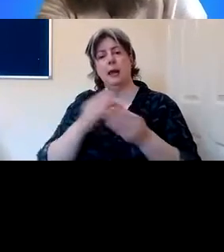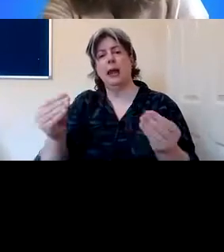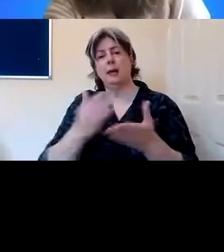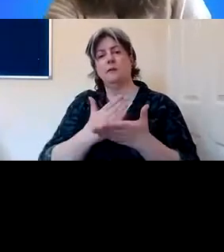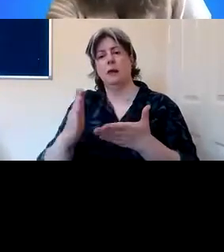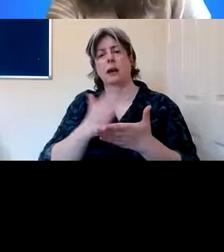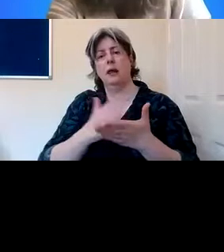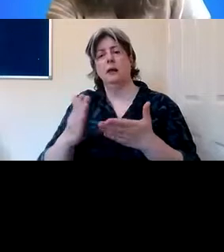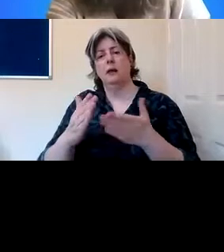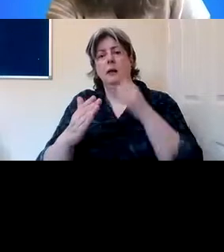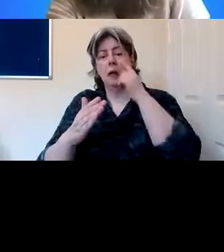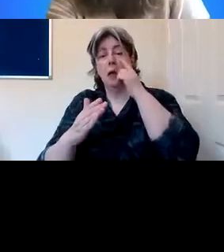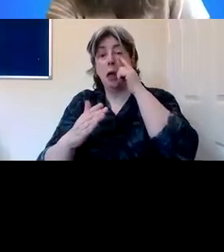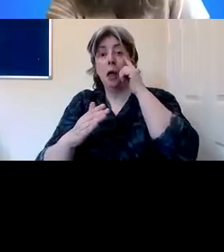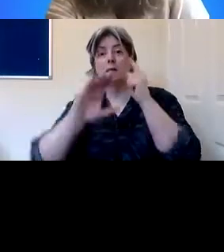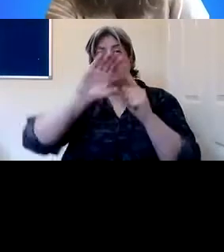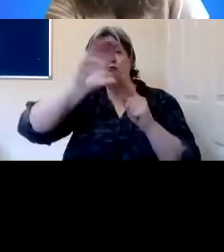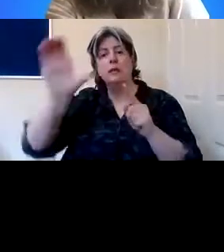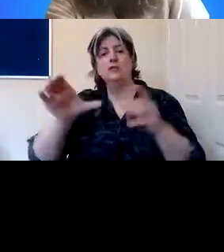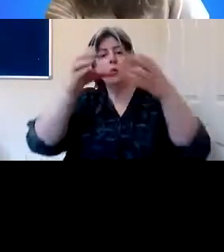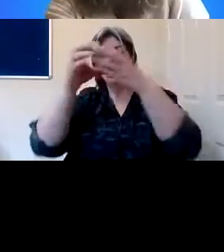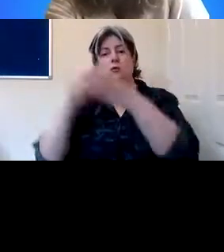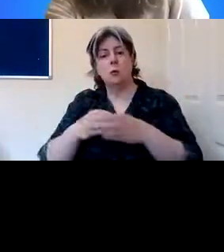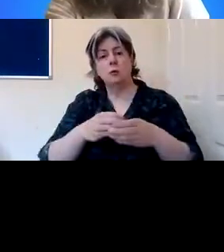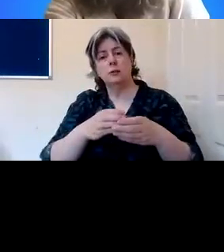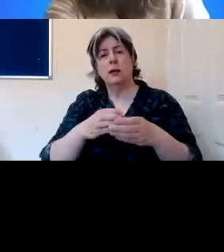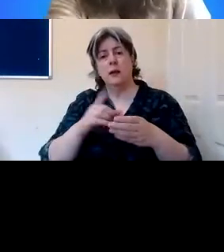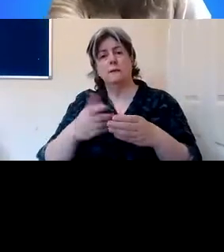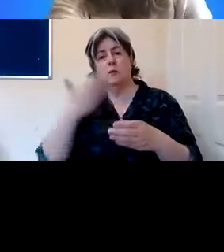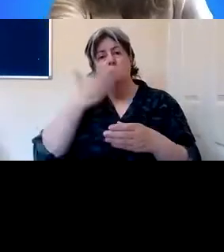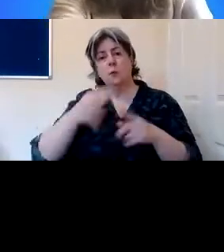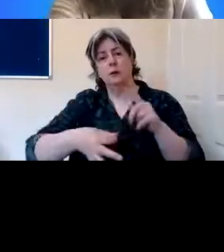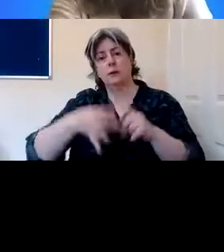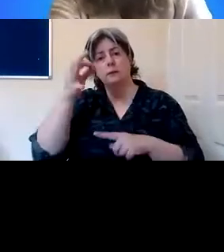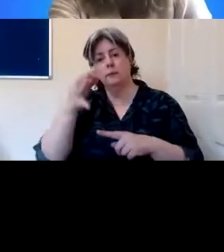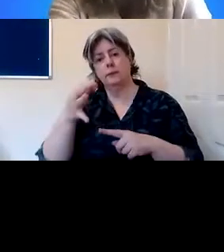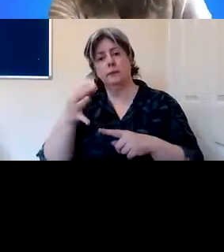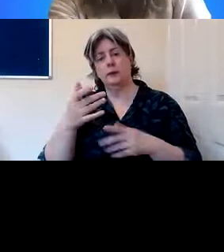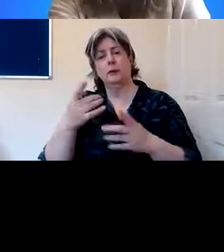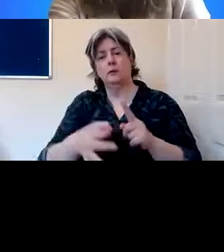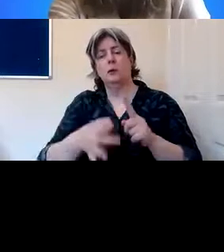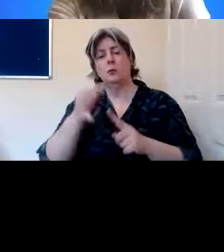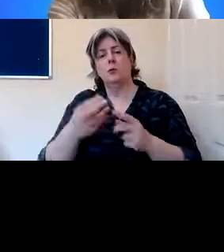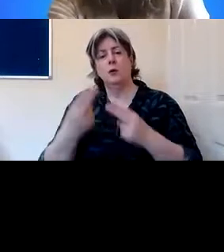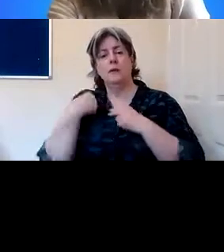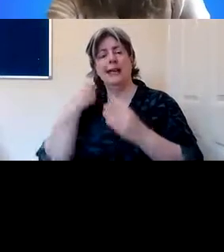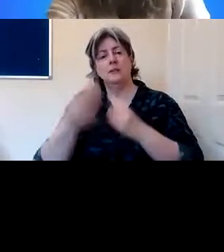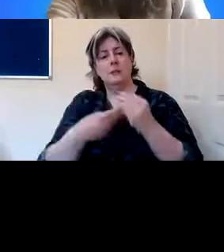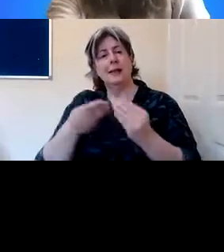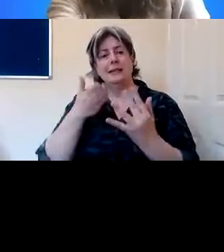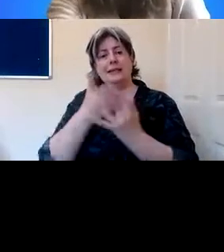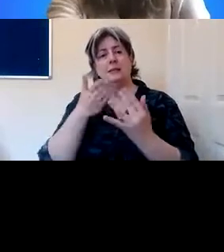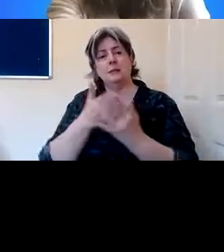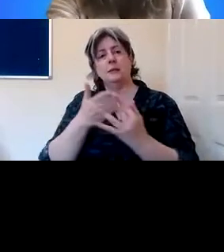regional consortia that play in school improvement. To improve the accountability and accessibility of the so-called middle tier